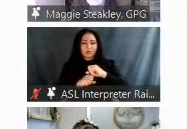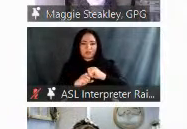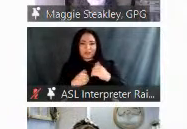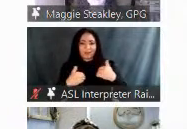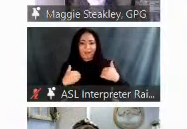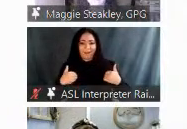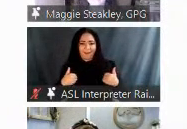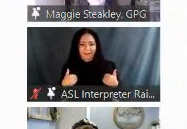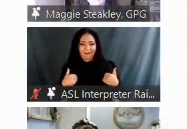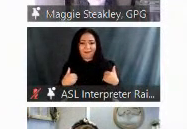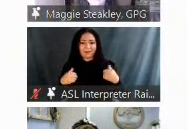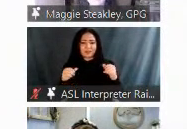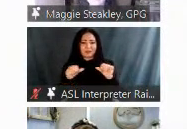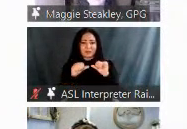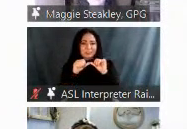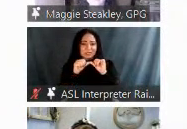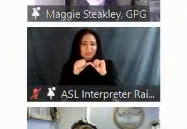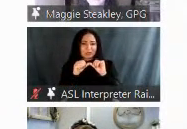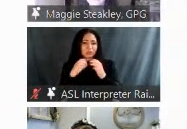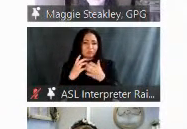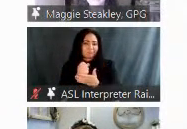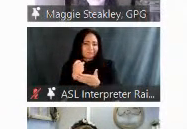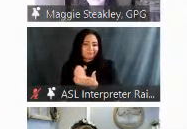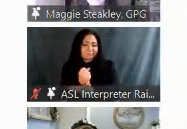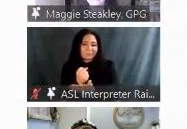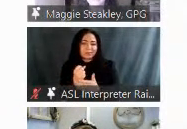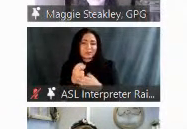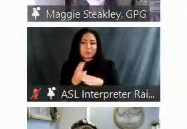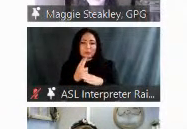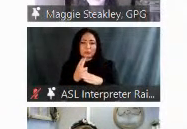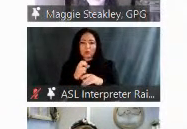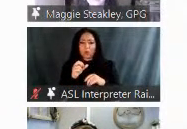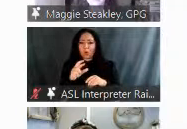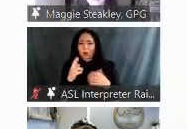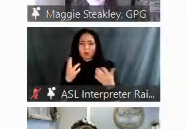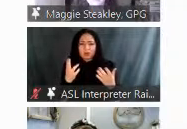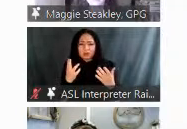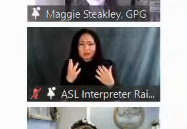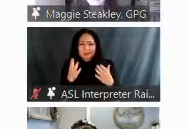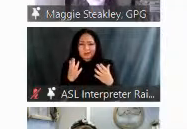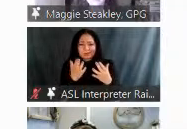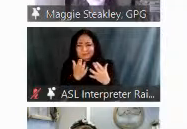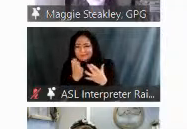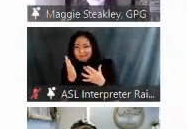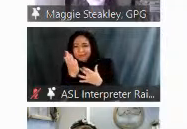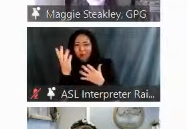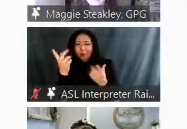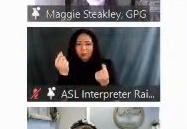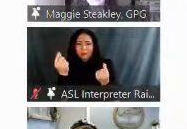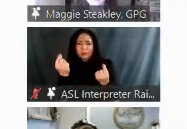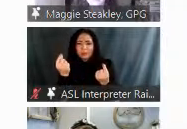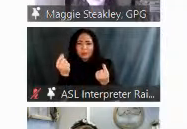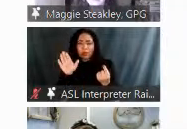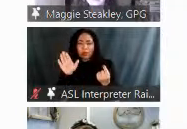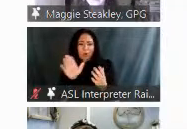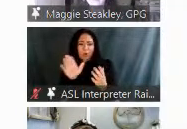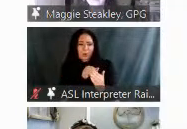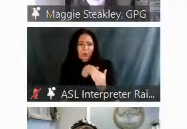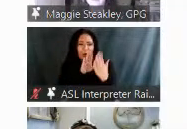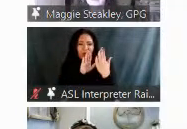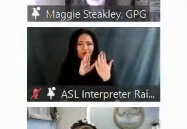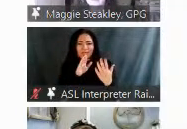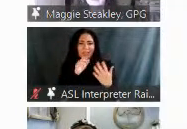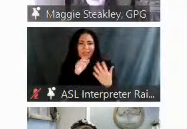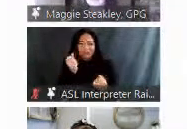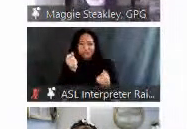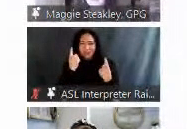to utilizing them, or where are we going? What is the approach? Are we gonna just, I don't